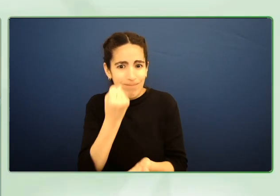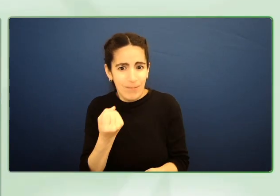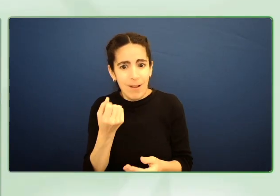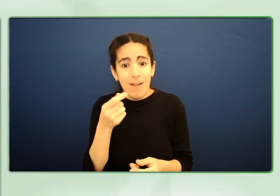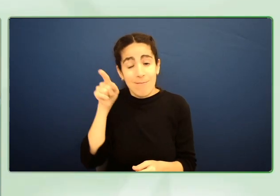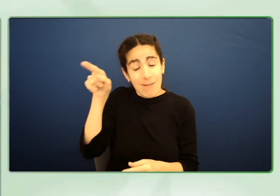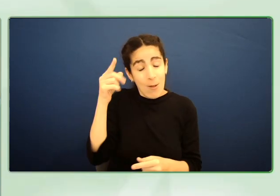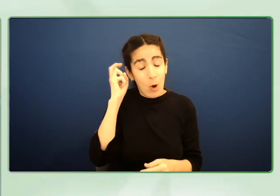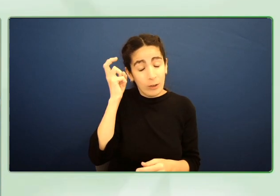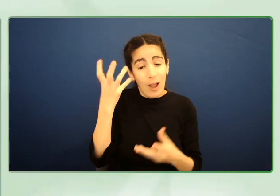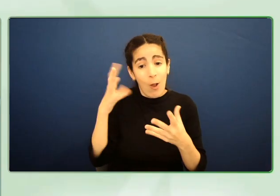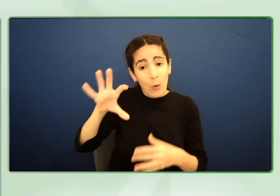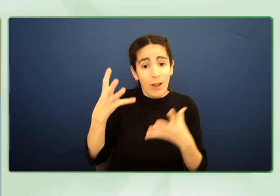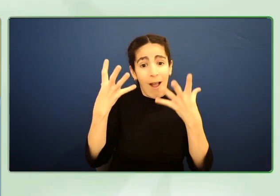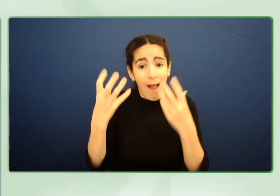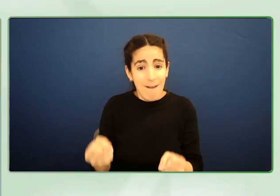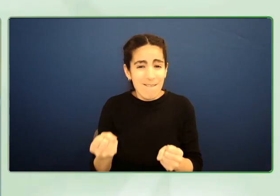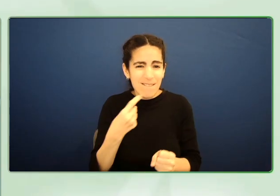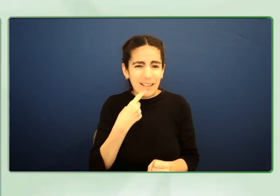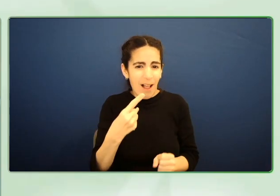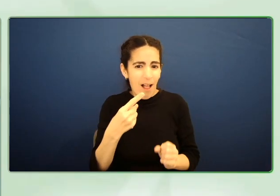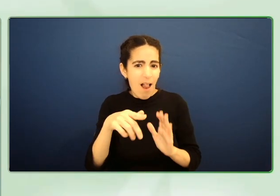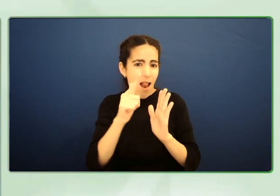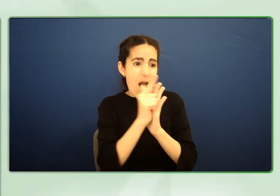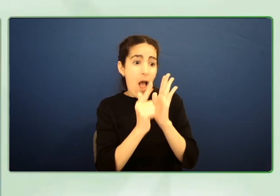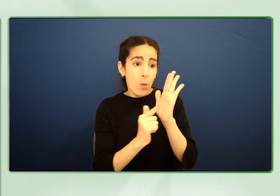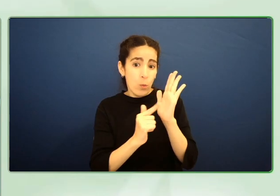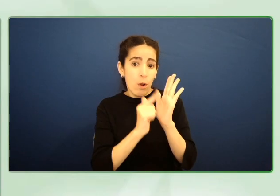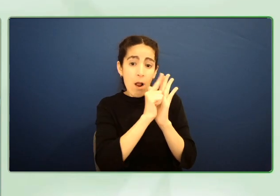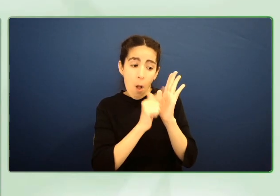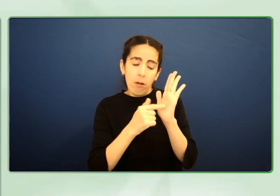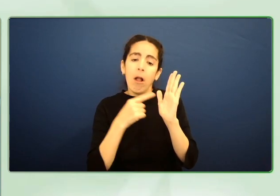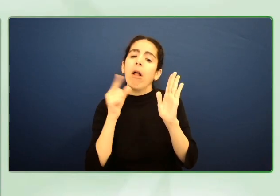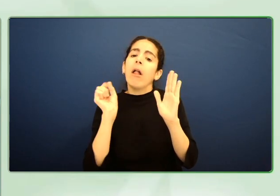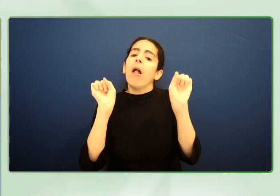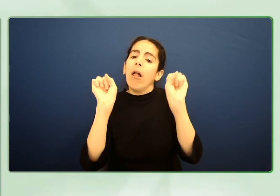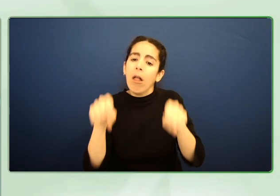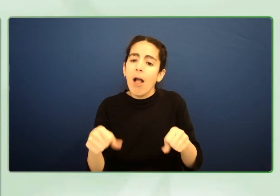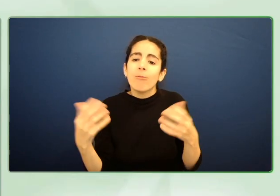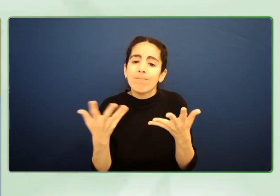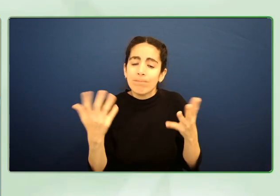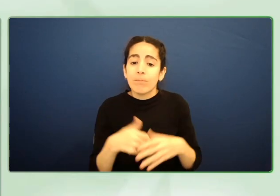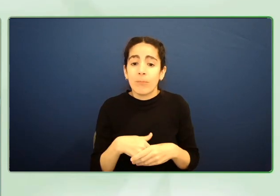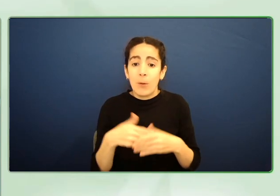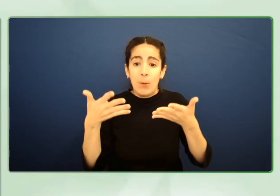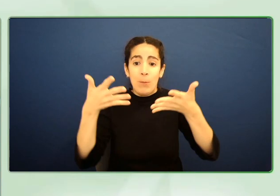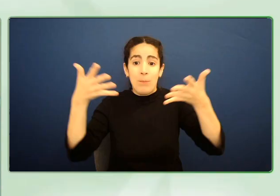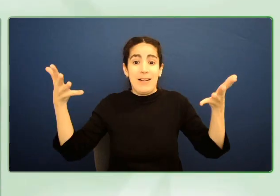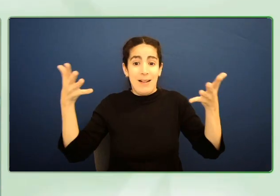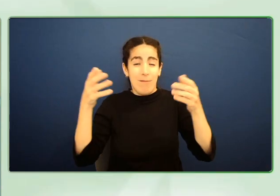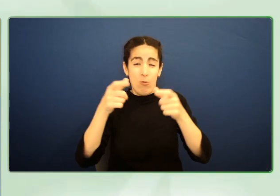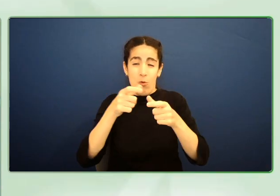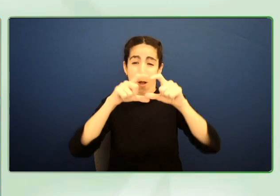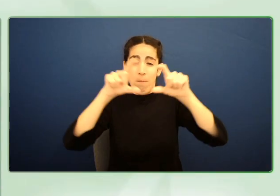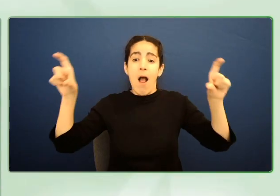law that allows big companies not to pay taxes to the state, but to invest